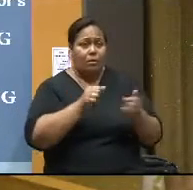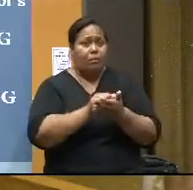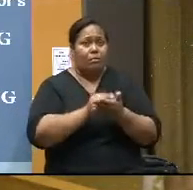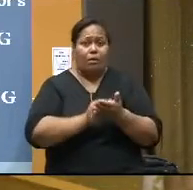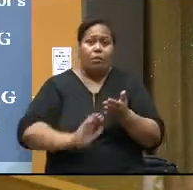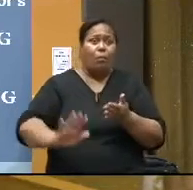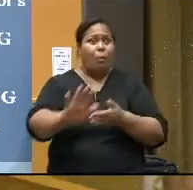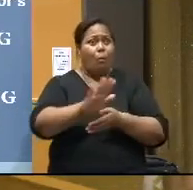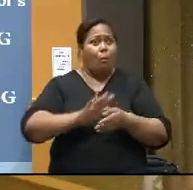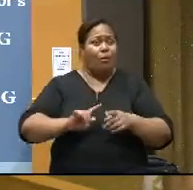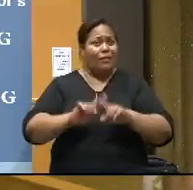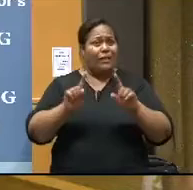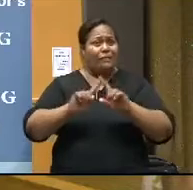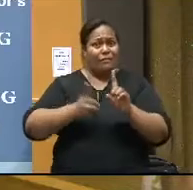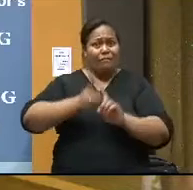and teaching.